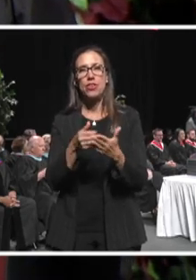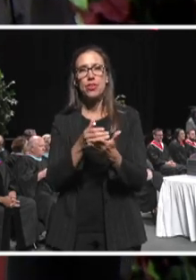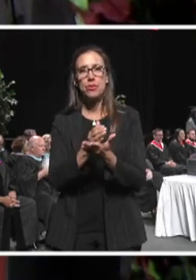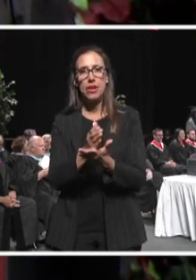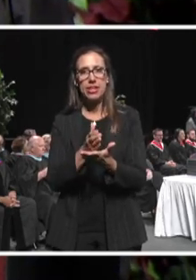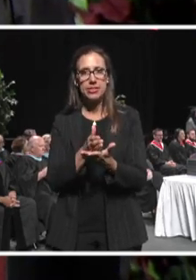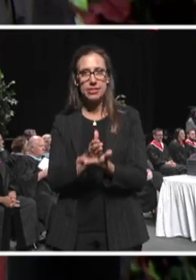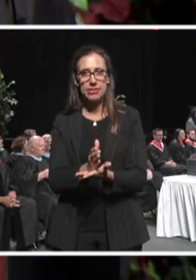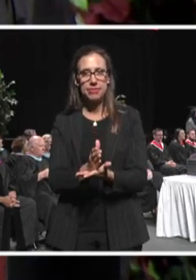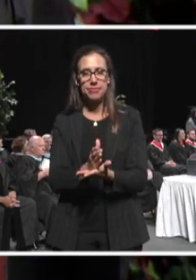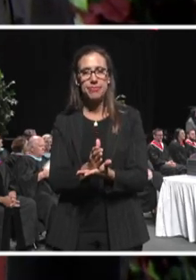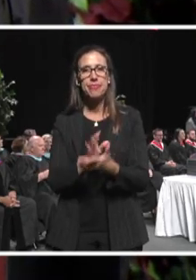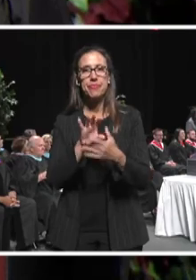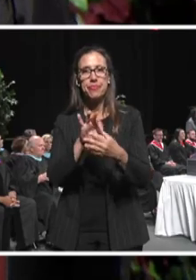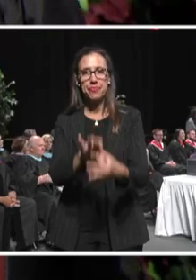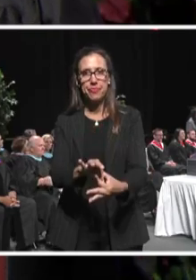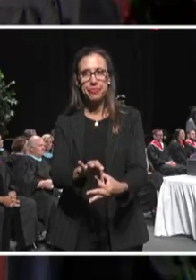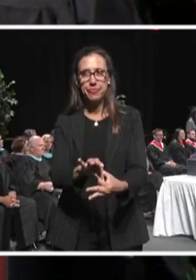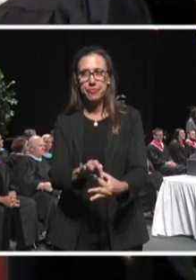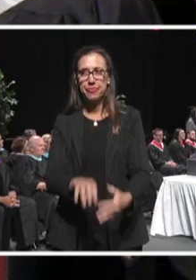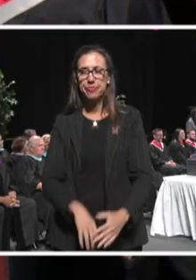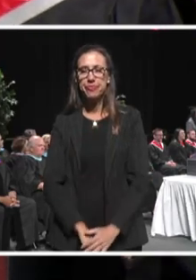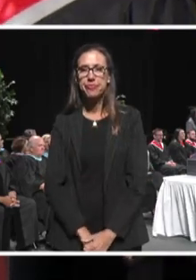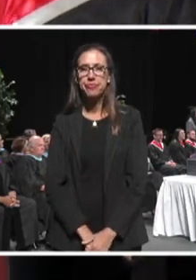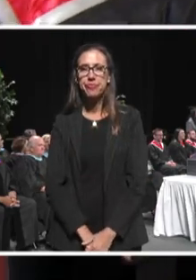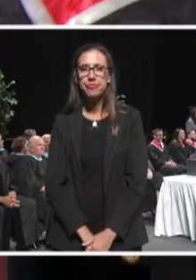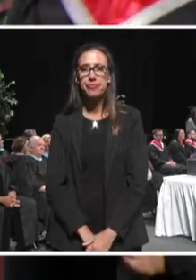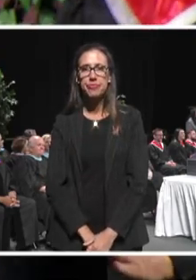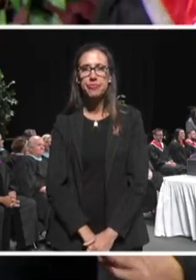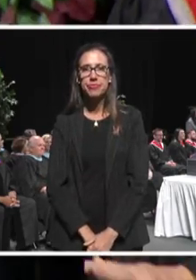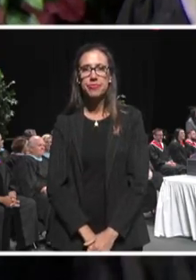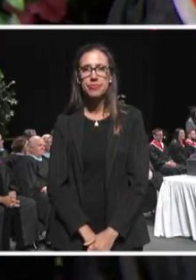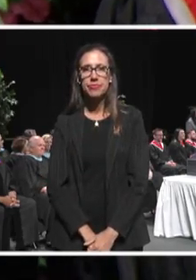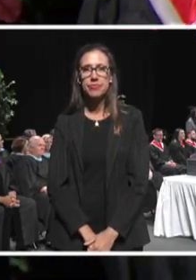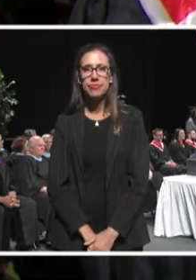and privileges pertaining thereunto.